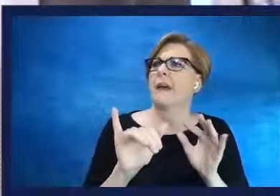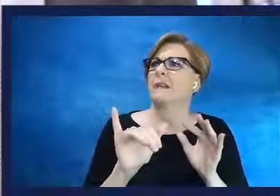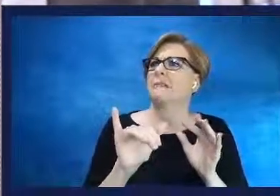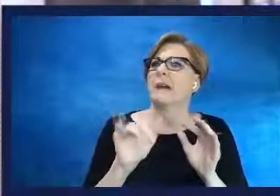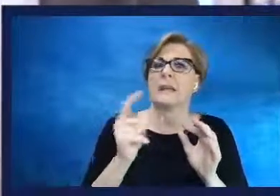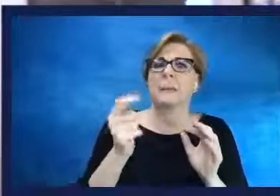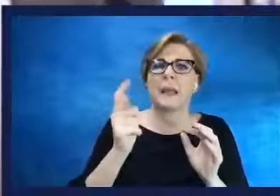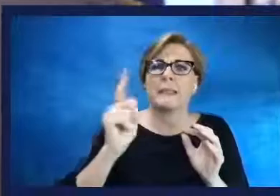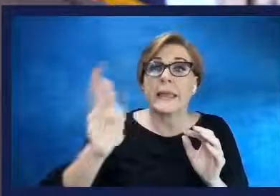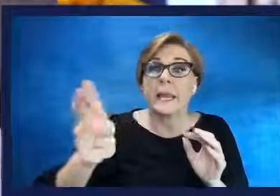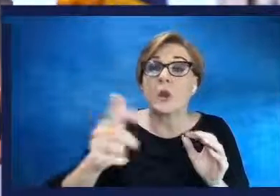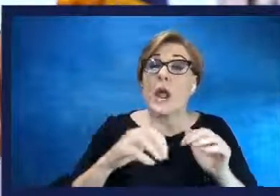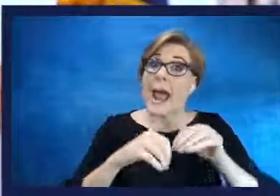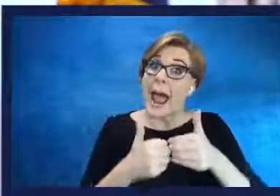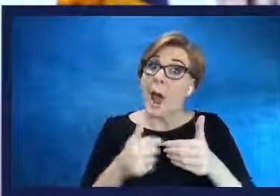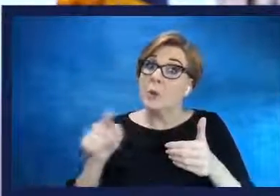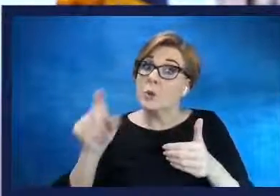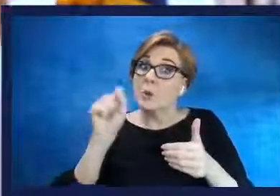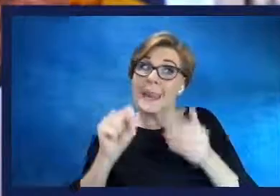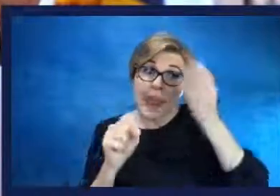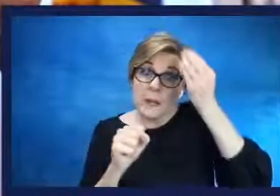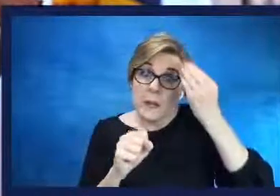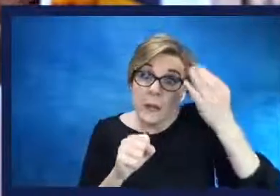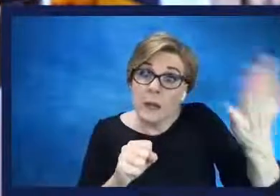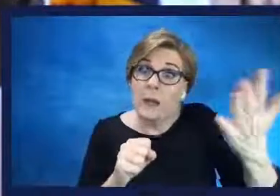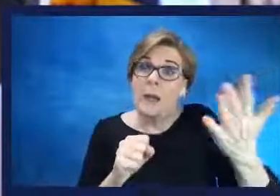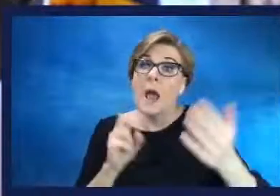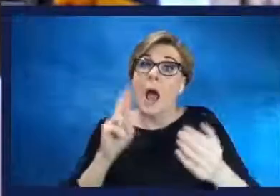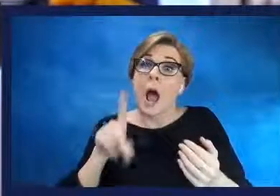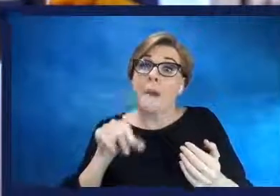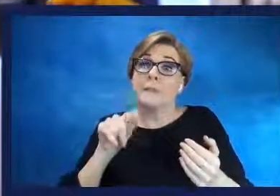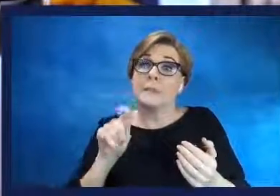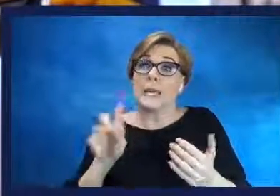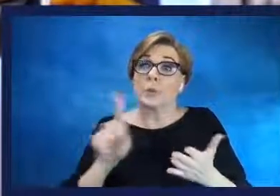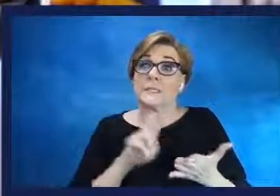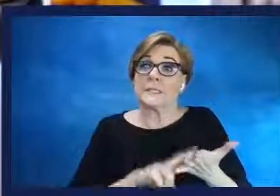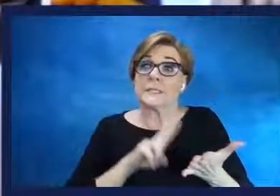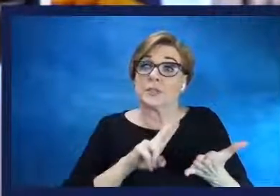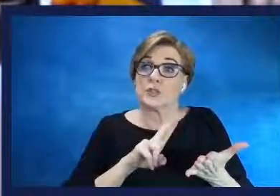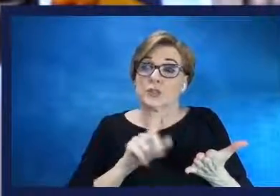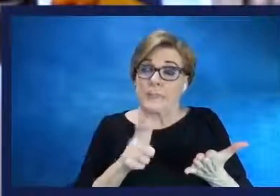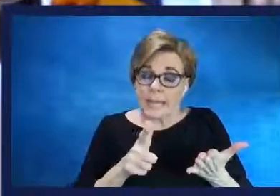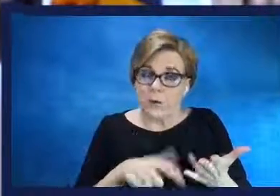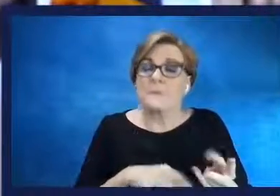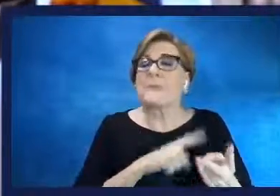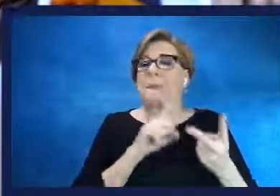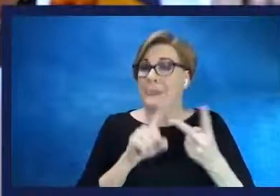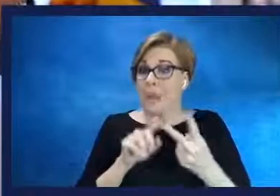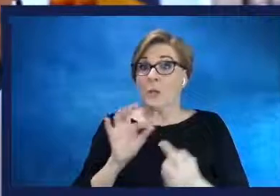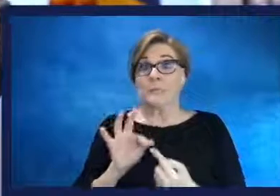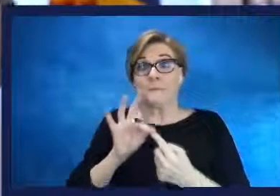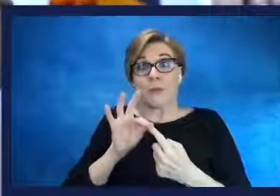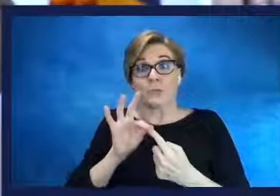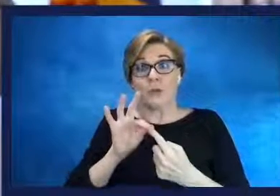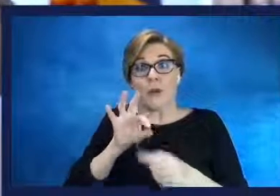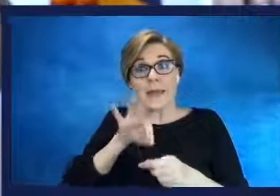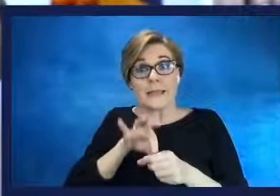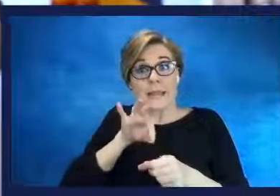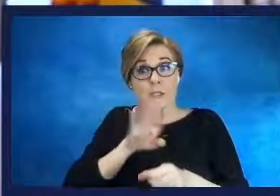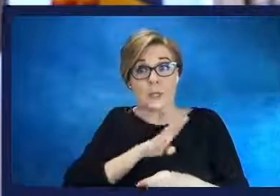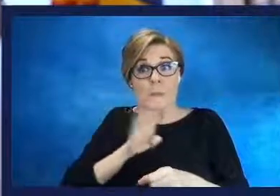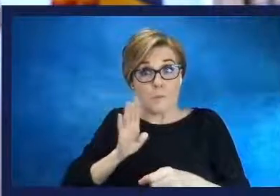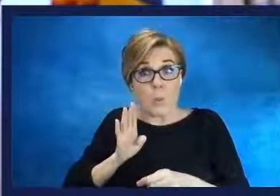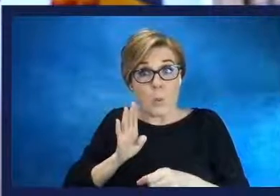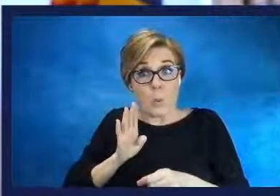next option, which is special election boards. Special election boards are built into statute, into law, and they're bipartisan boards that